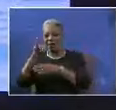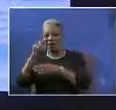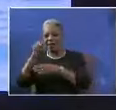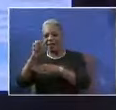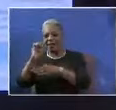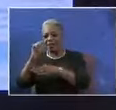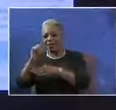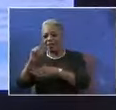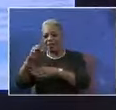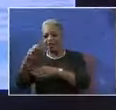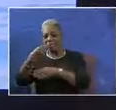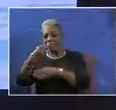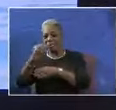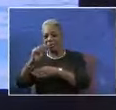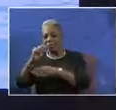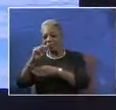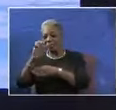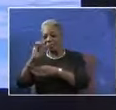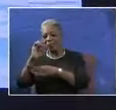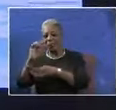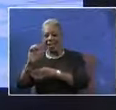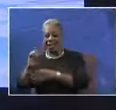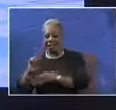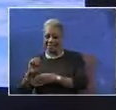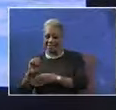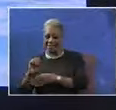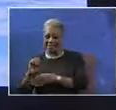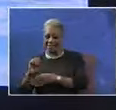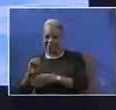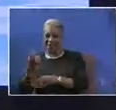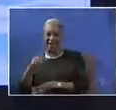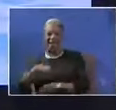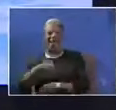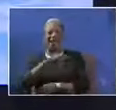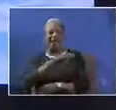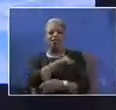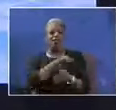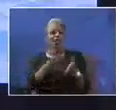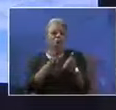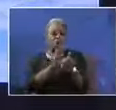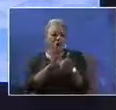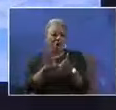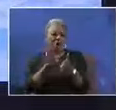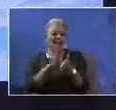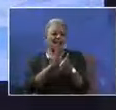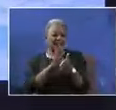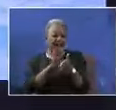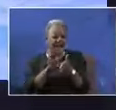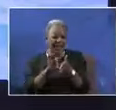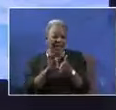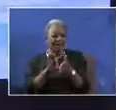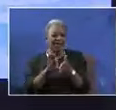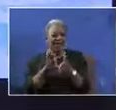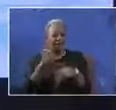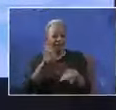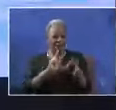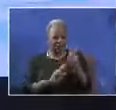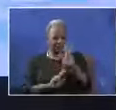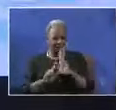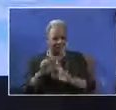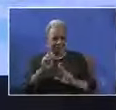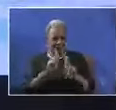today, and the census, the counting of how many people are in communities, the census will